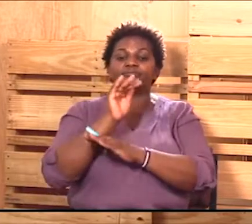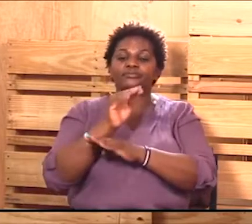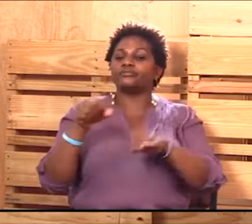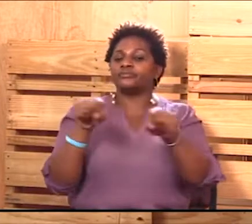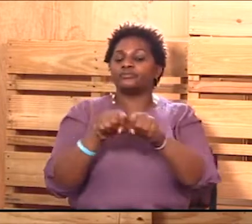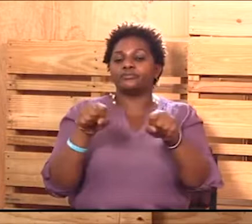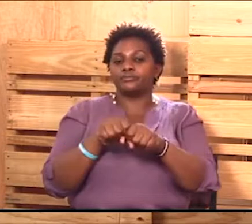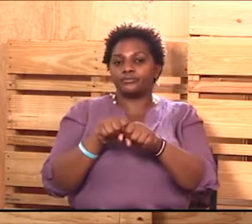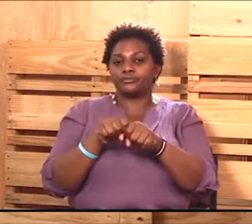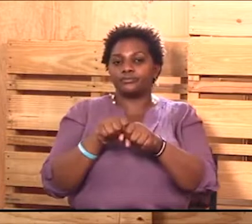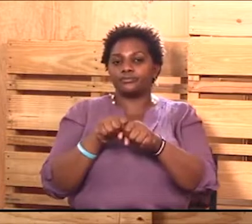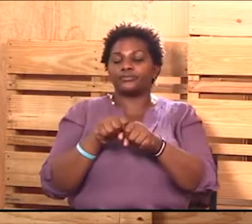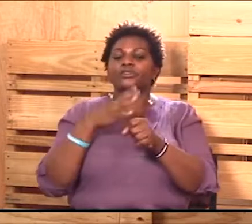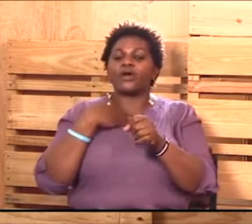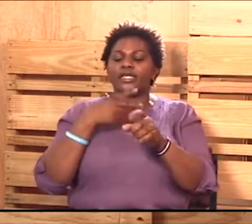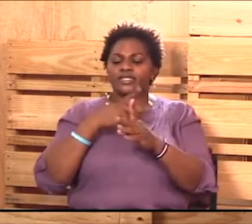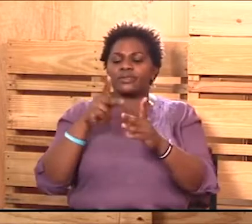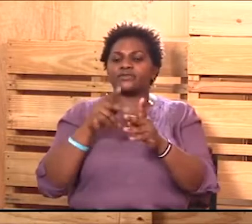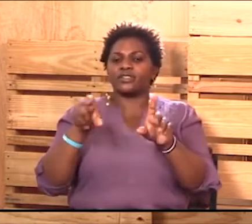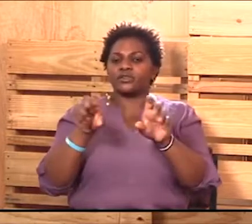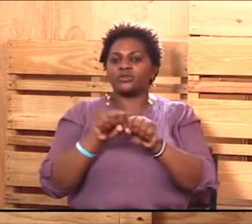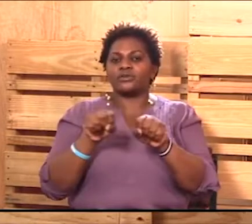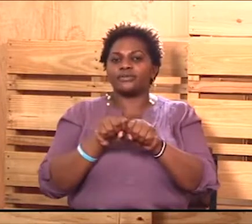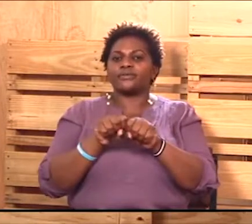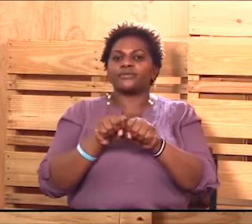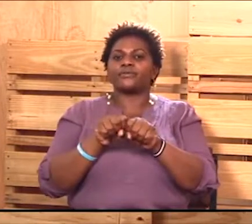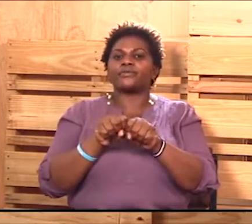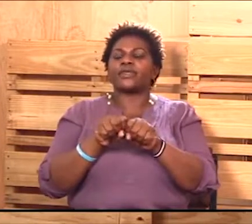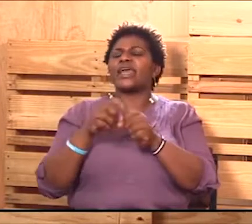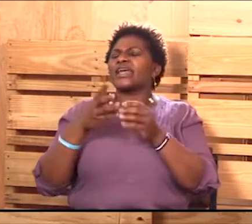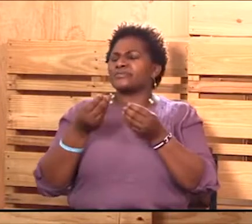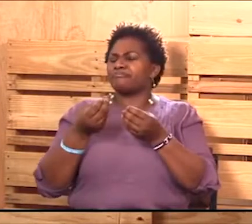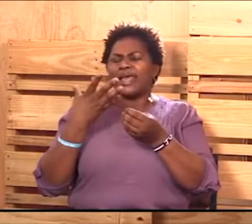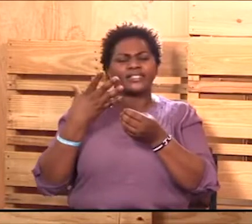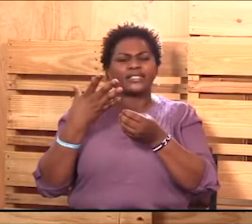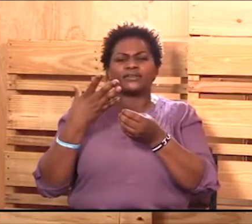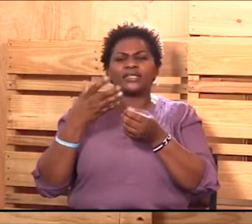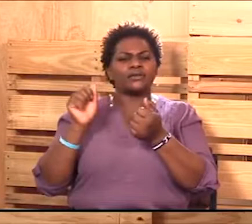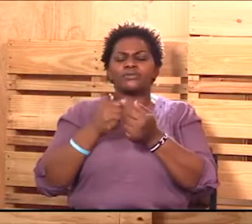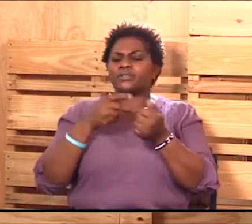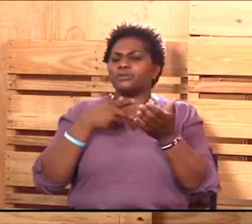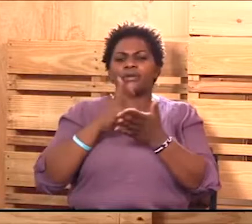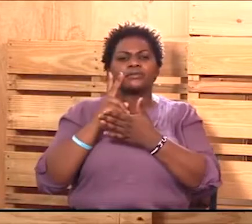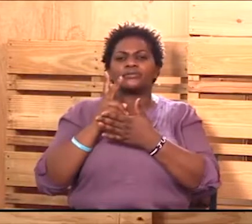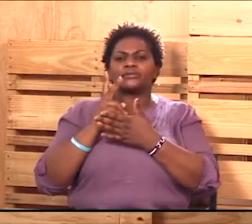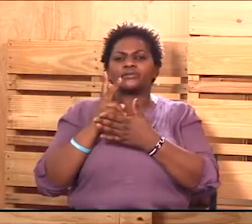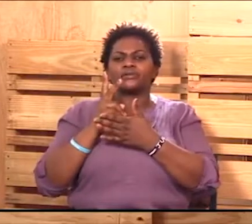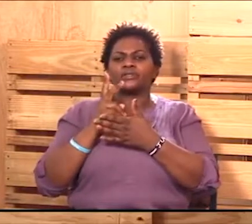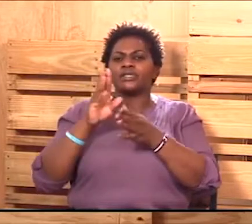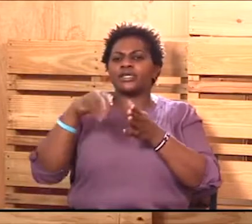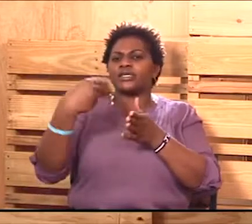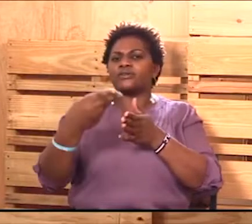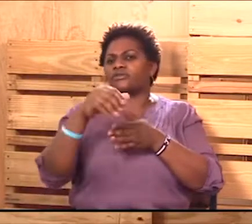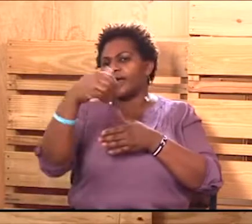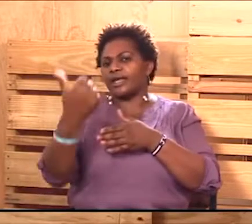shoe and you want a specific shoe, but it's expensive for them. They are not able to afford that. But they give